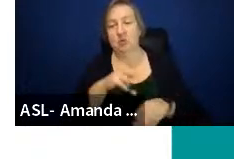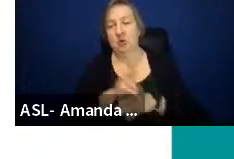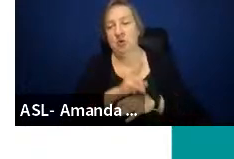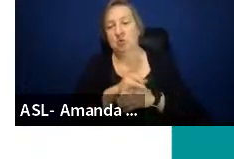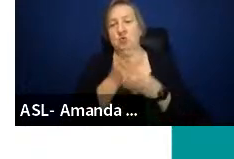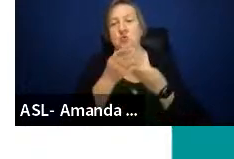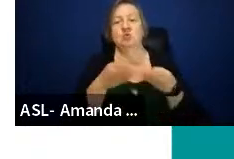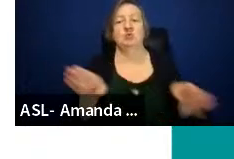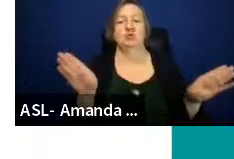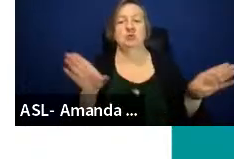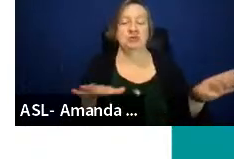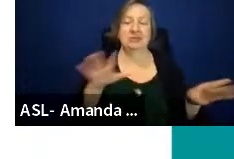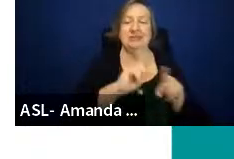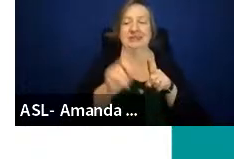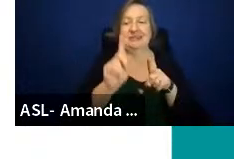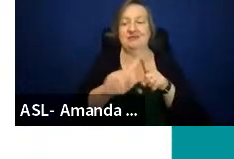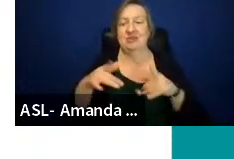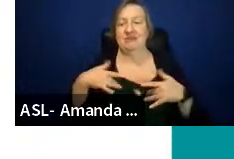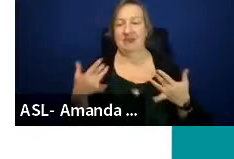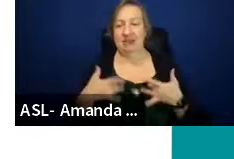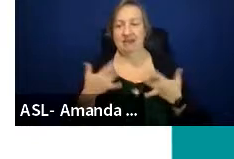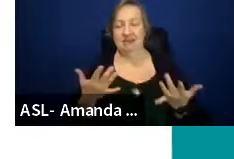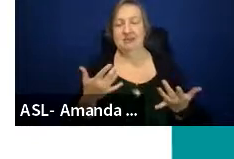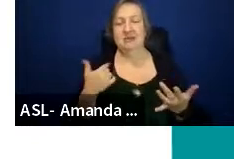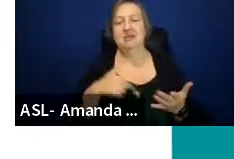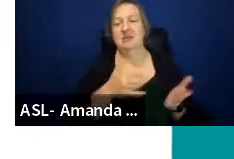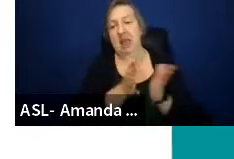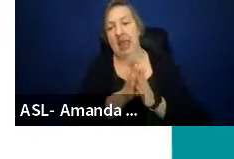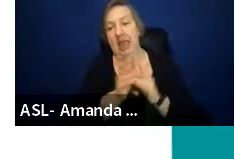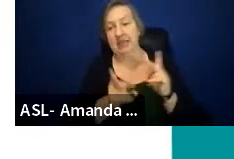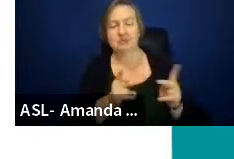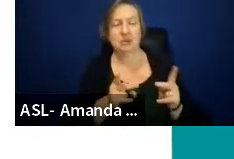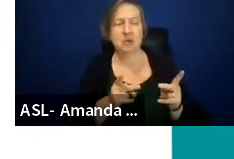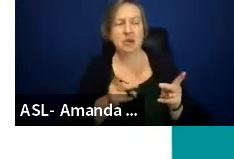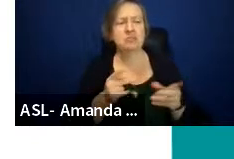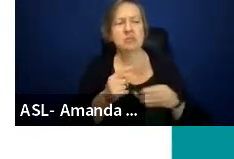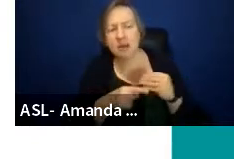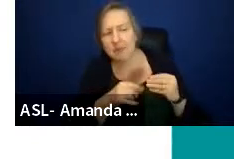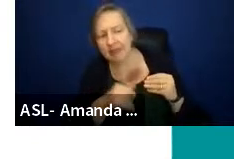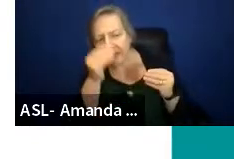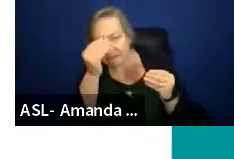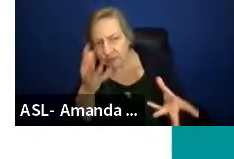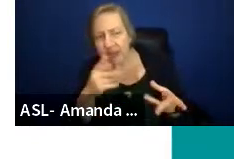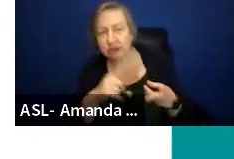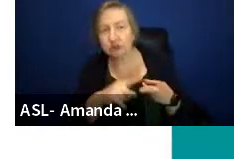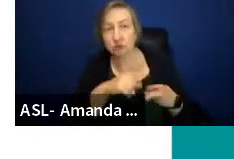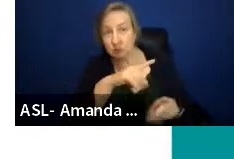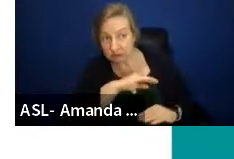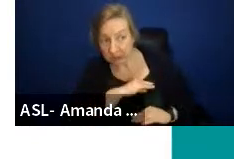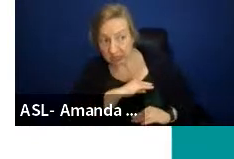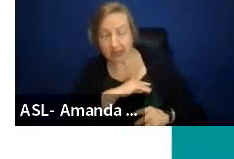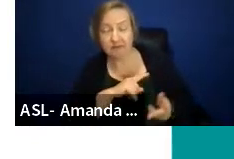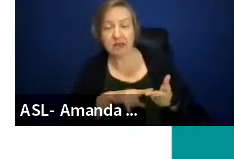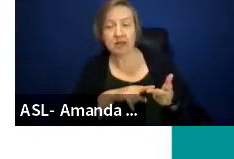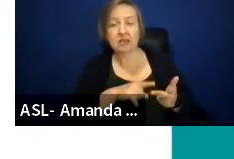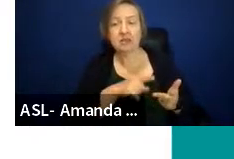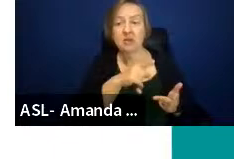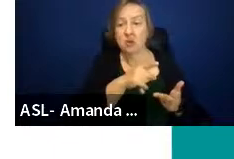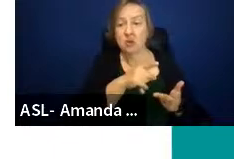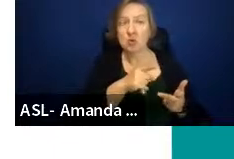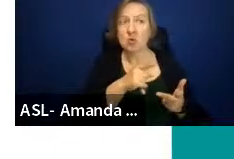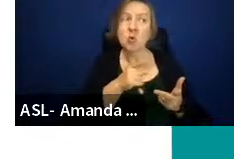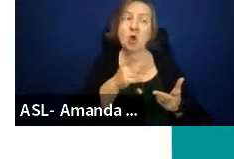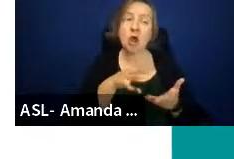at different events, asking people about the information. Were they satisfied? Were they able to get what